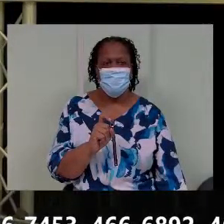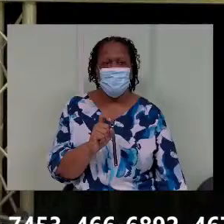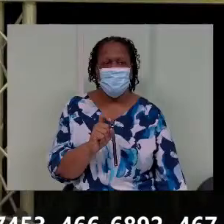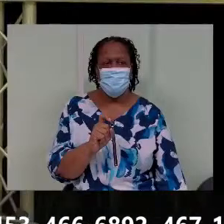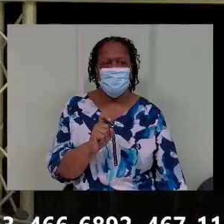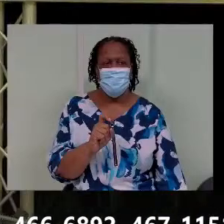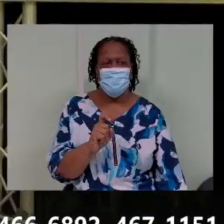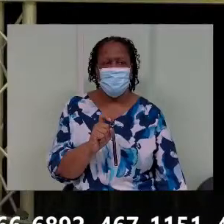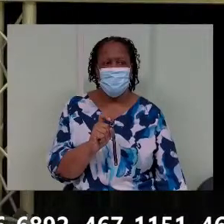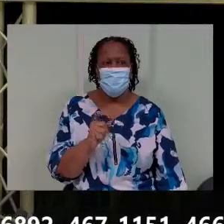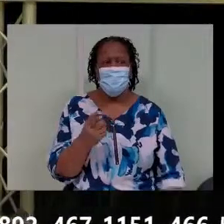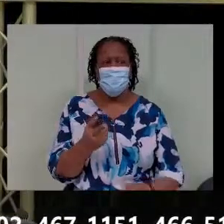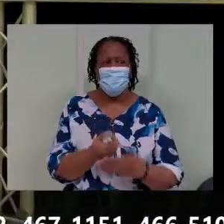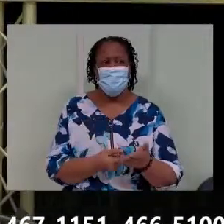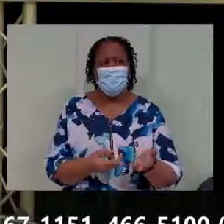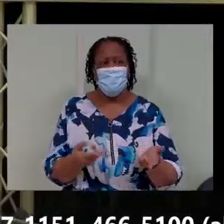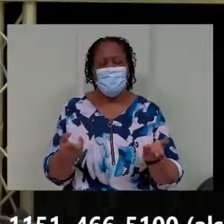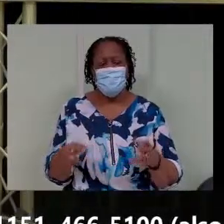Mr. Samuel.